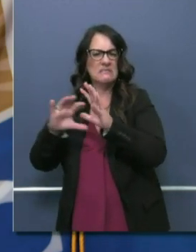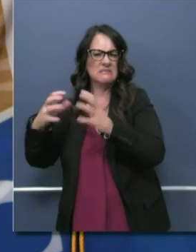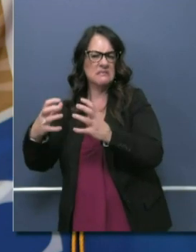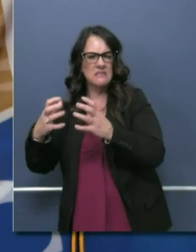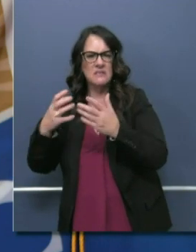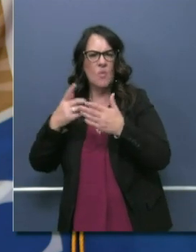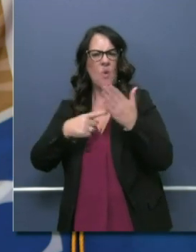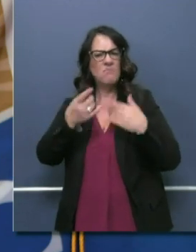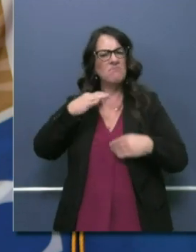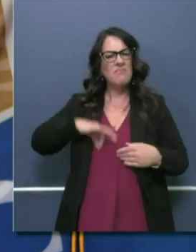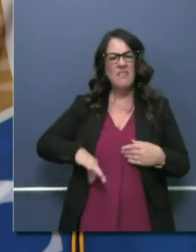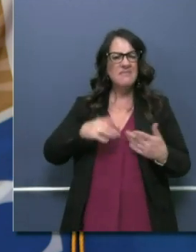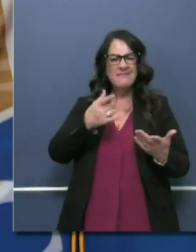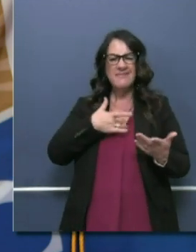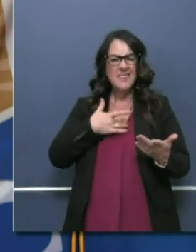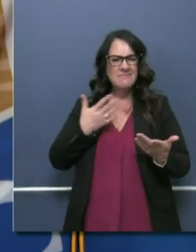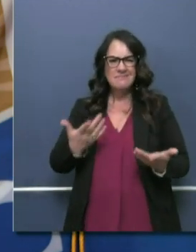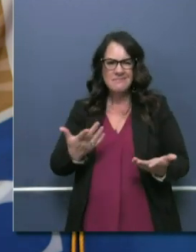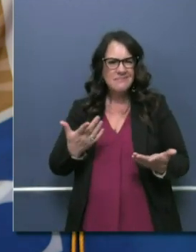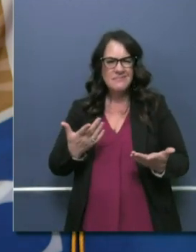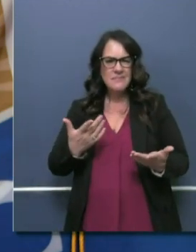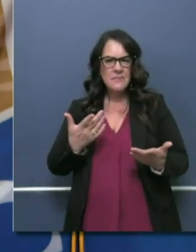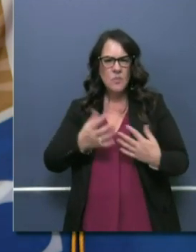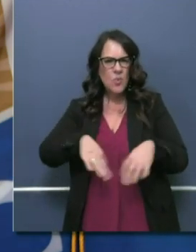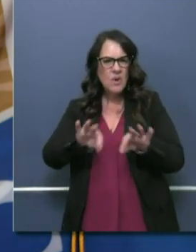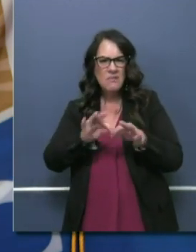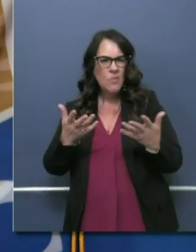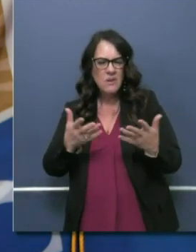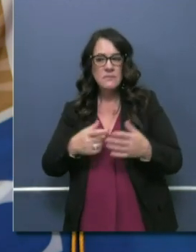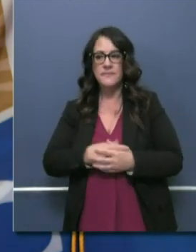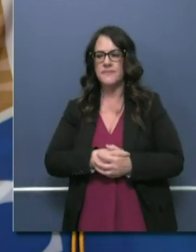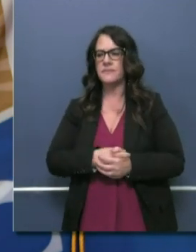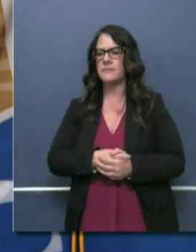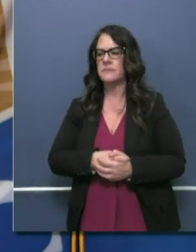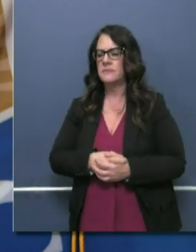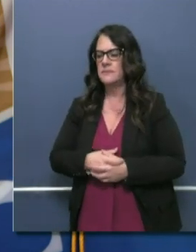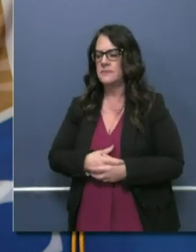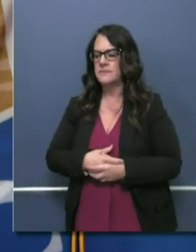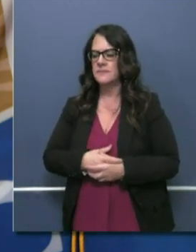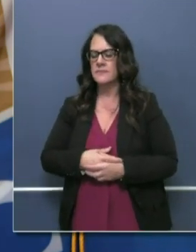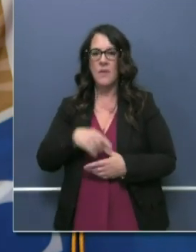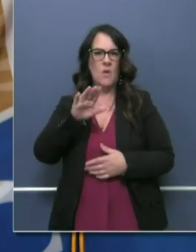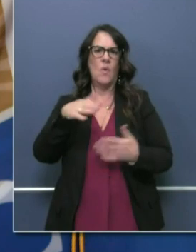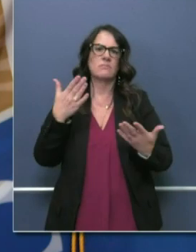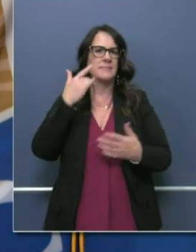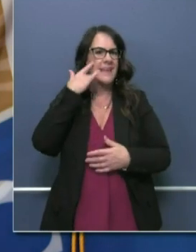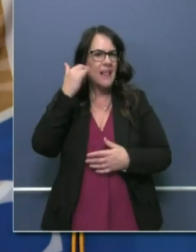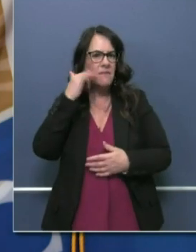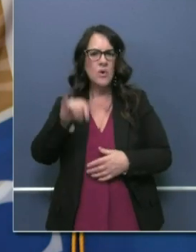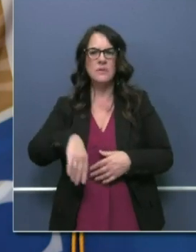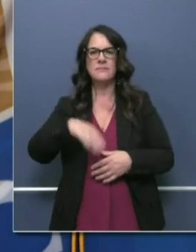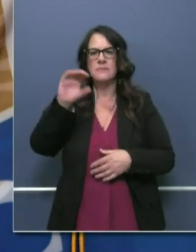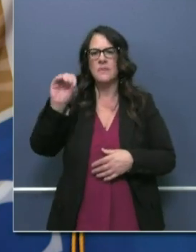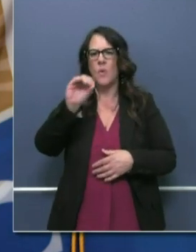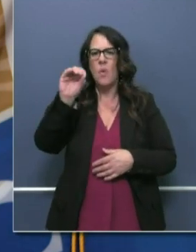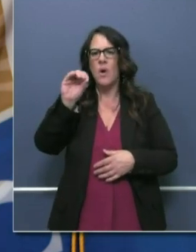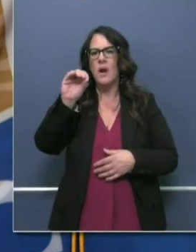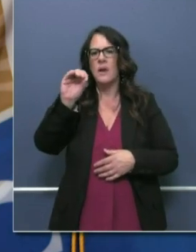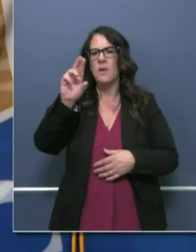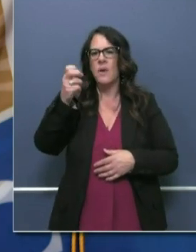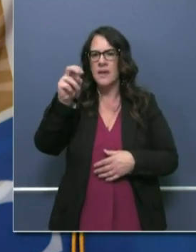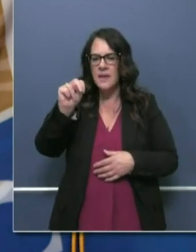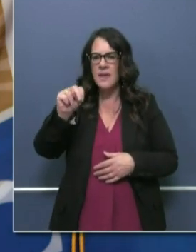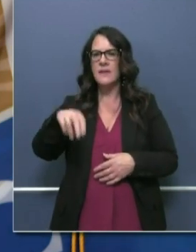question in this respect. Colorado and Oregon were very, very helpful. Their chiefs of staff, Governor